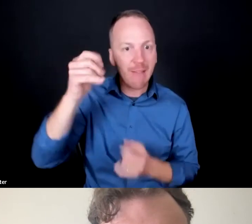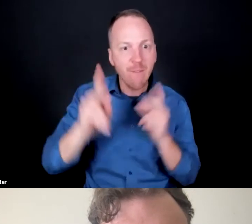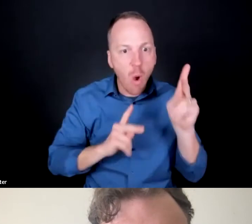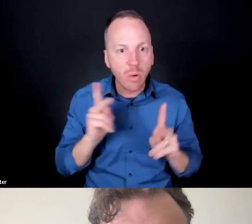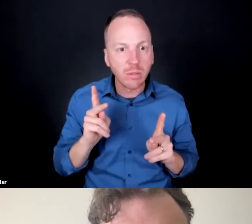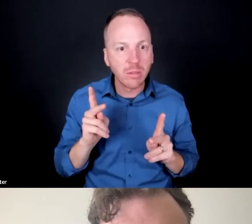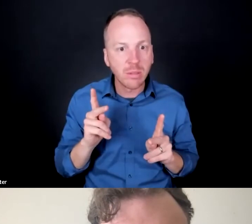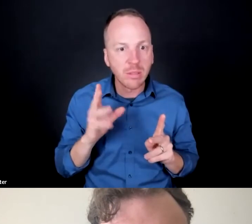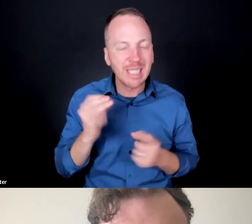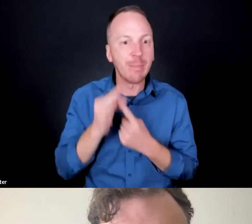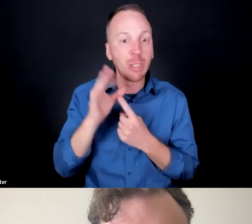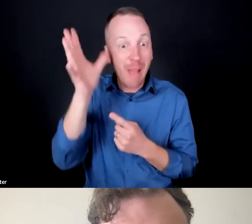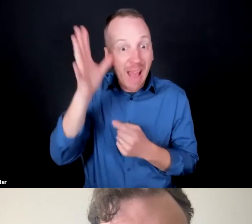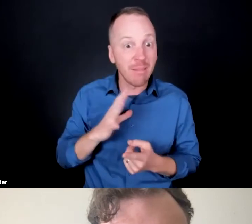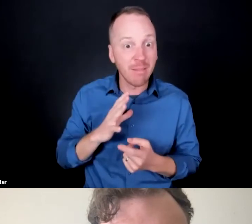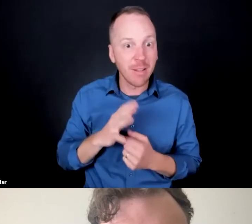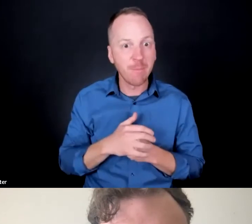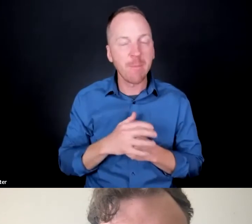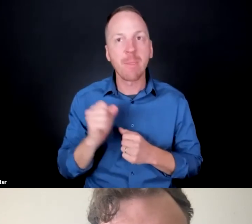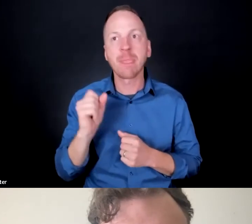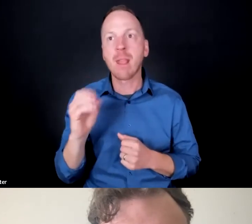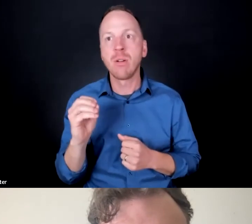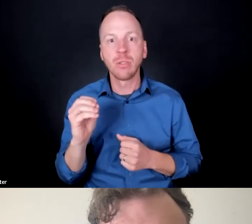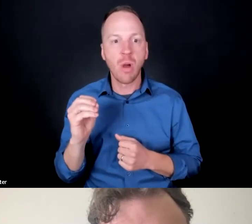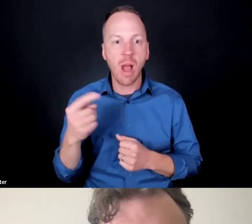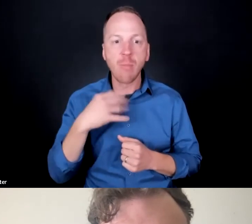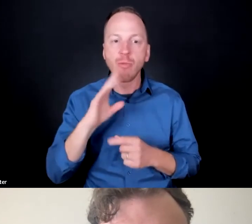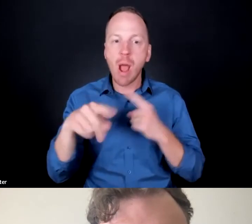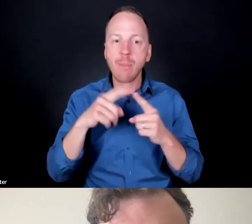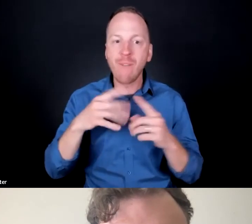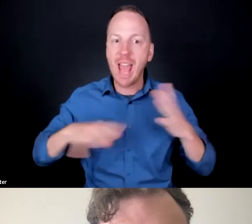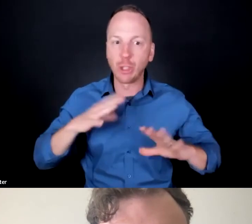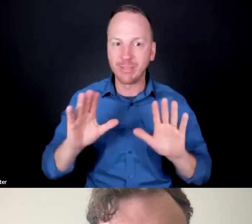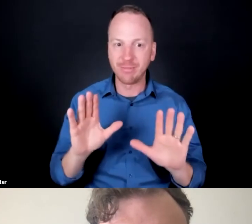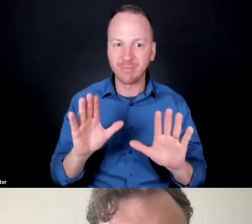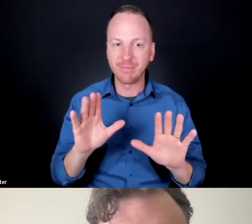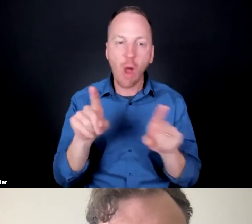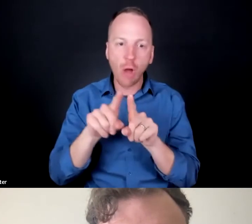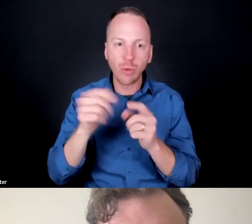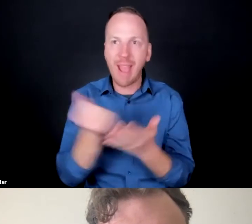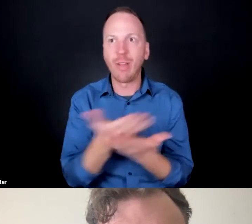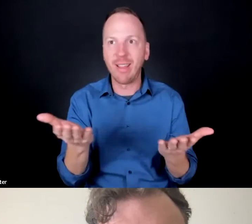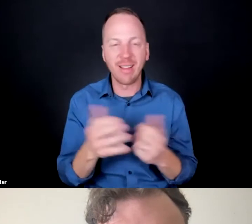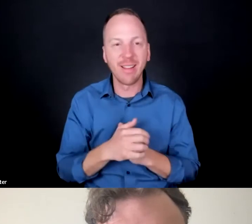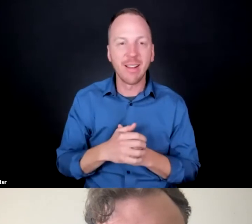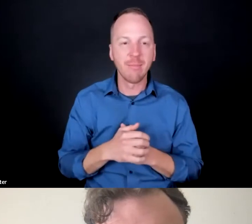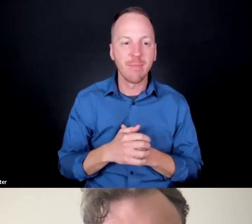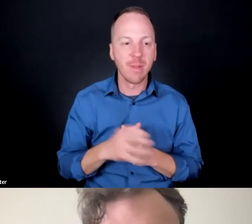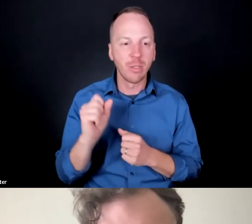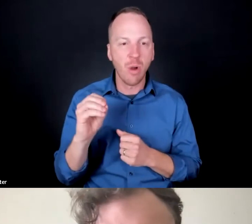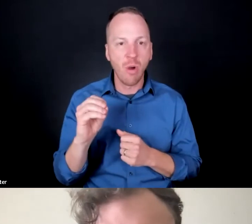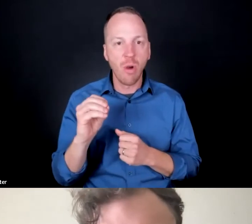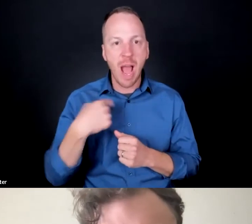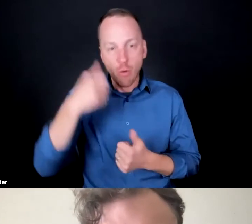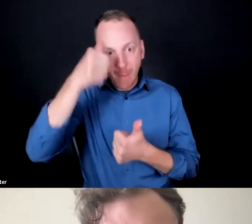like, and especially men. So like I'm talking about fashion, but also everything. So like